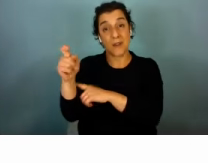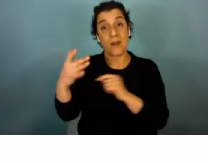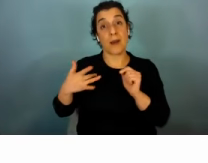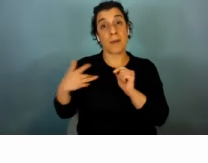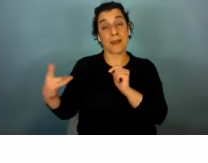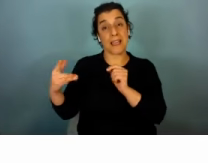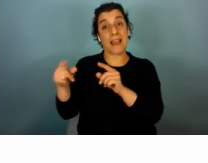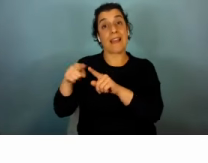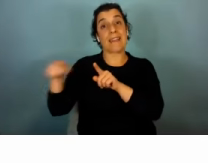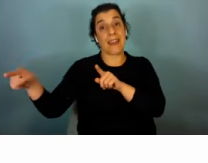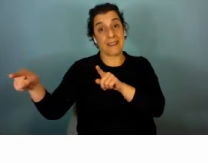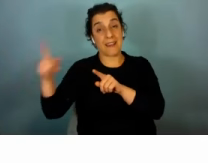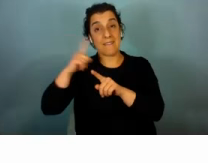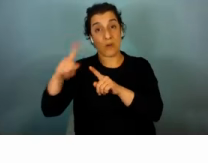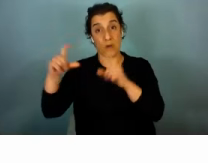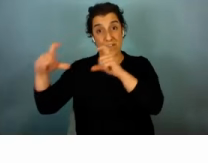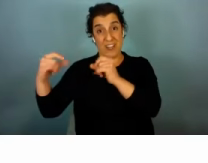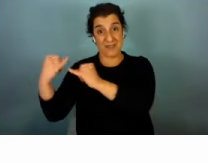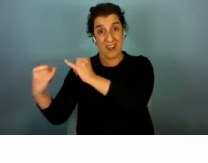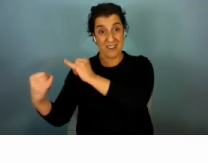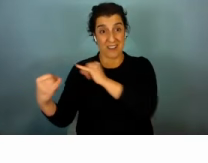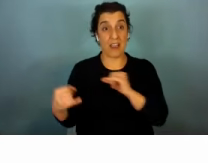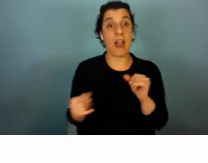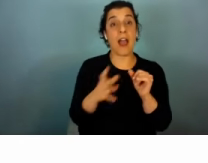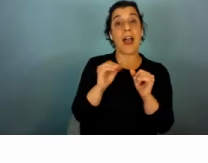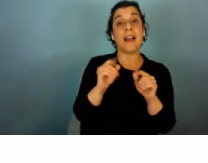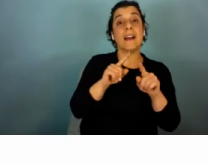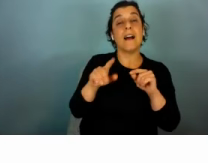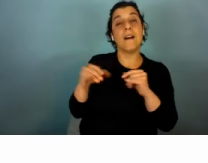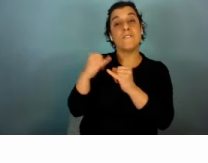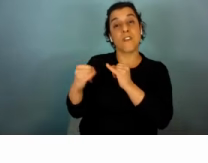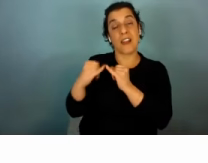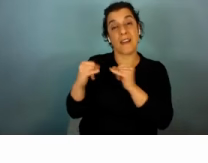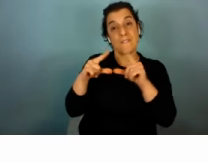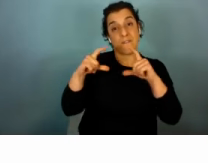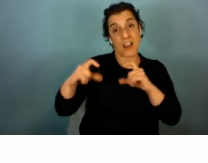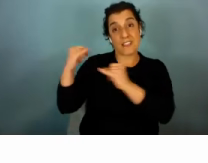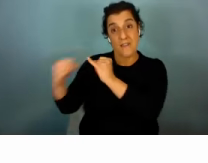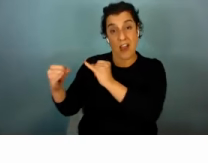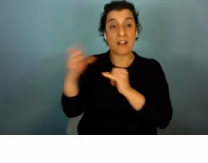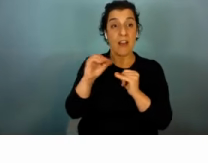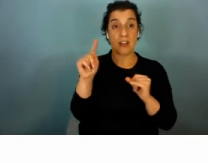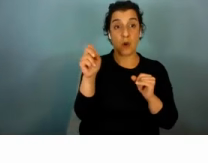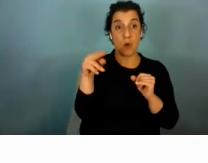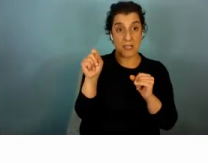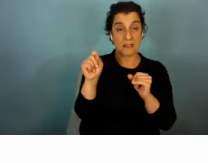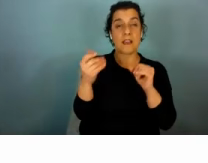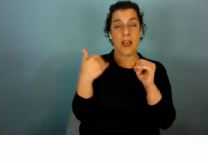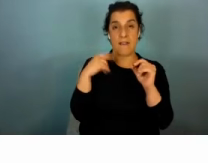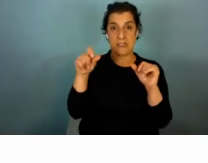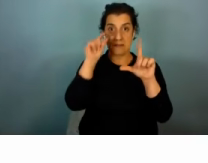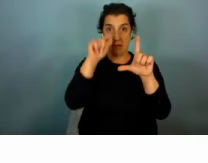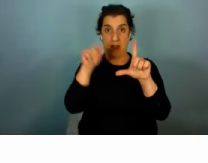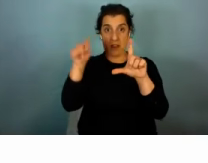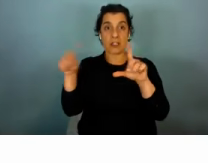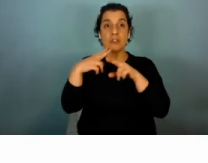And a plot showing the difference between tokens in phrase final and other positions can be seen here. It shows the means